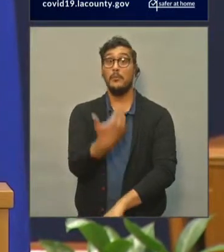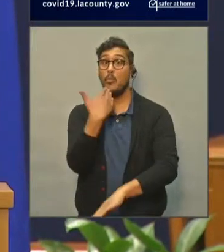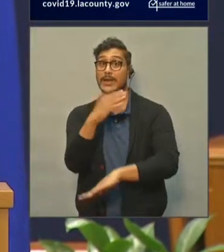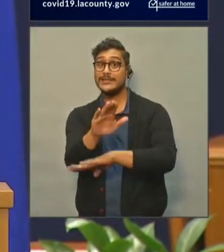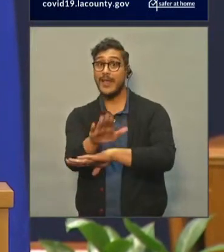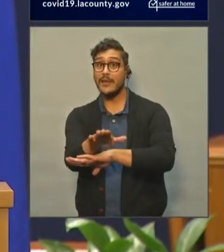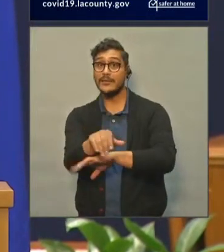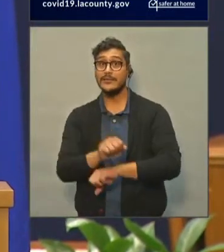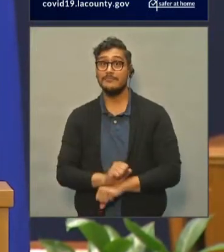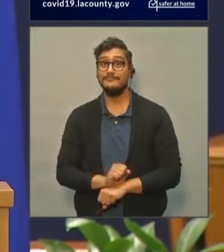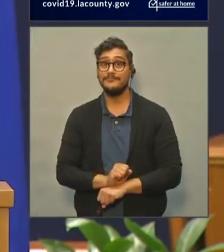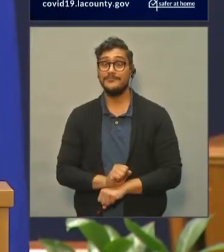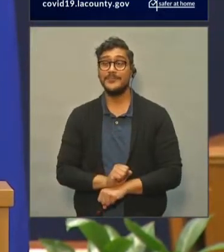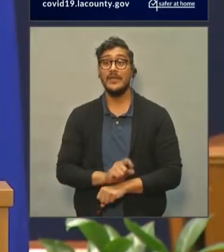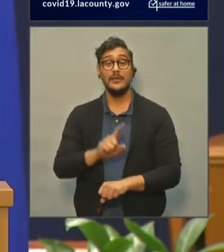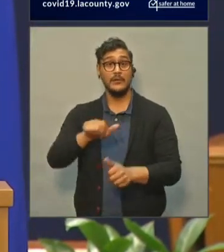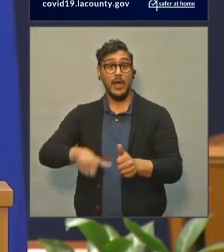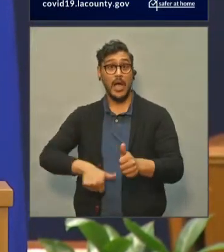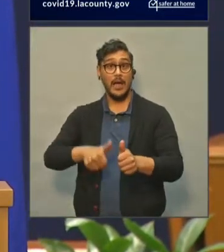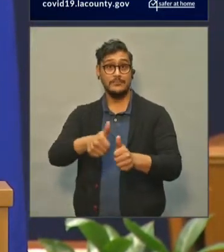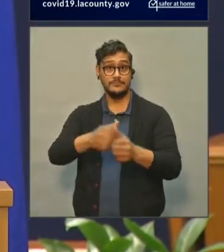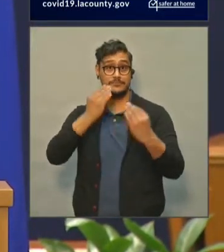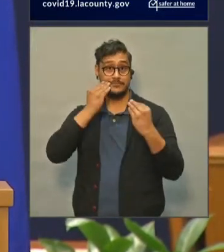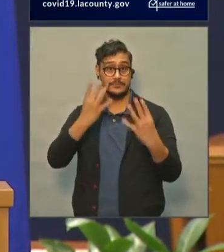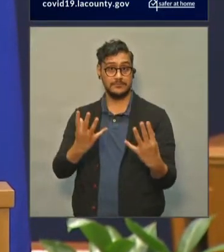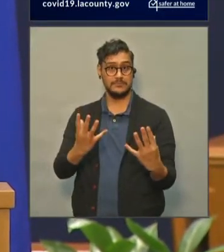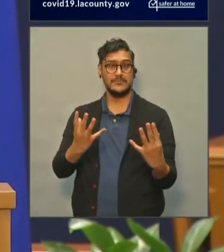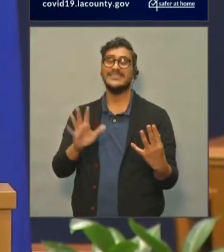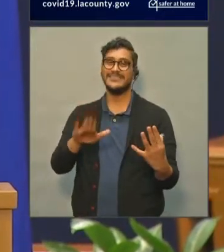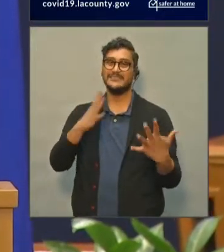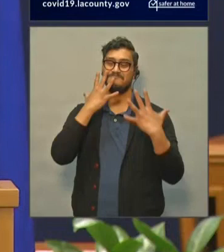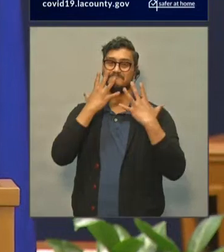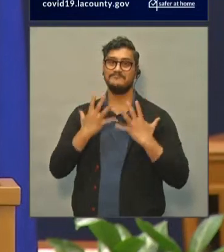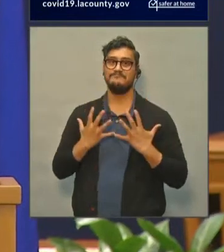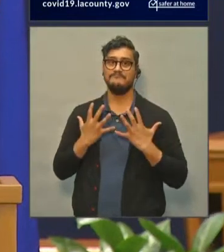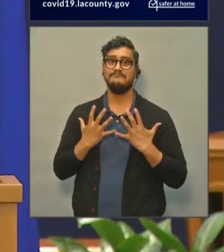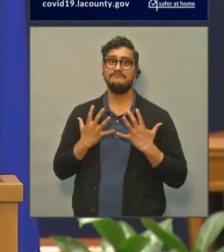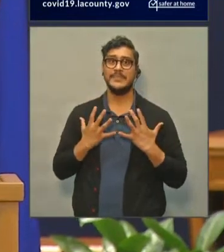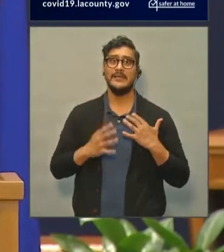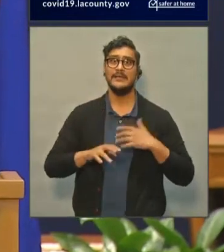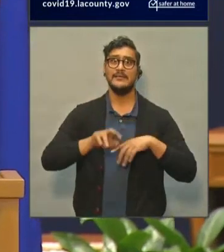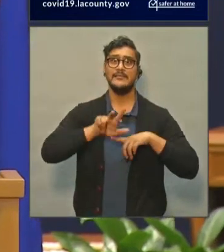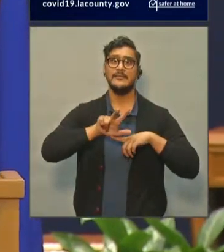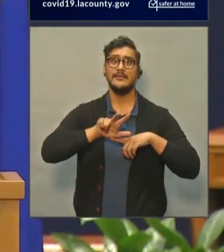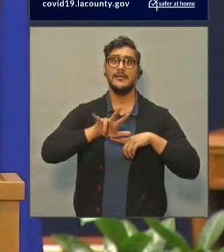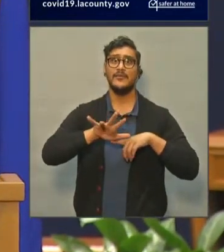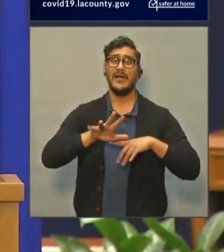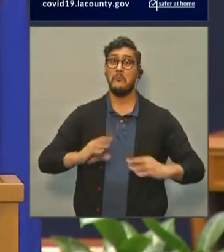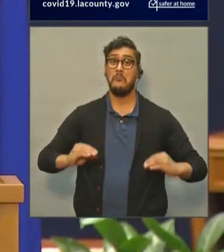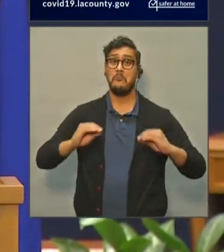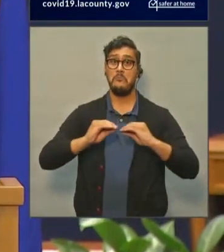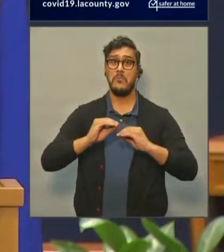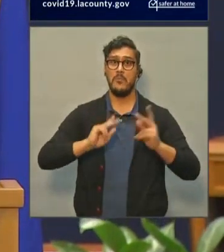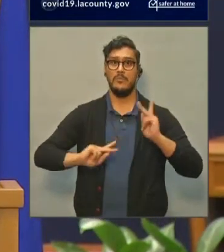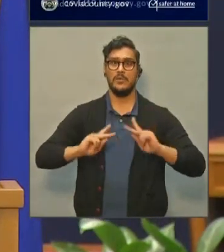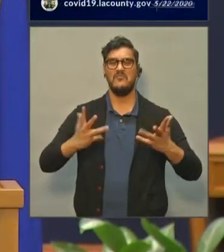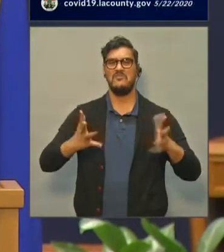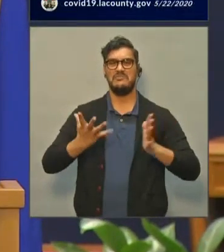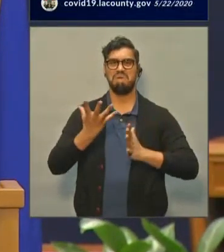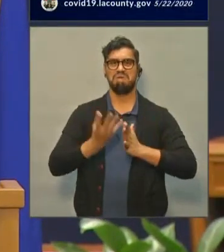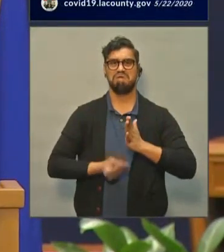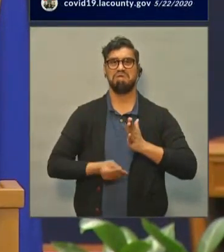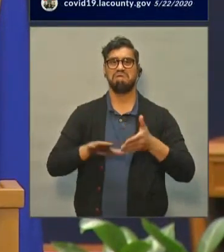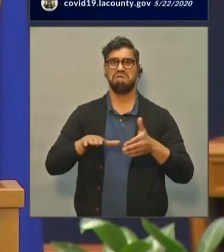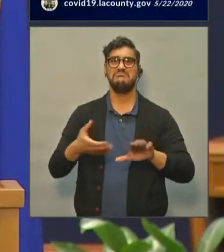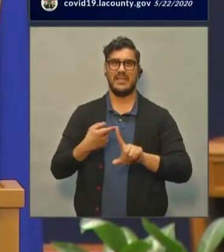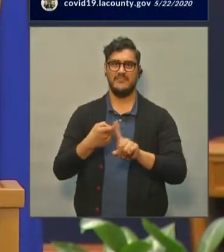Buenas tardes. Para actualizarlos, nos da tristeza informar que 35 personas adicionales han fallecido